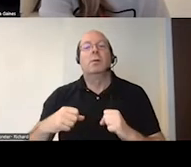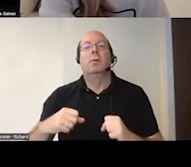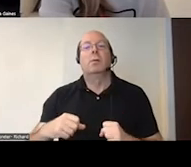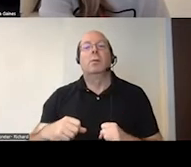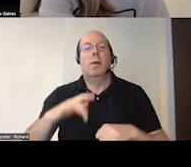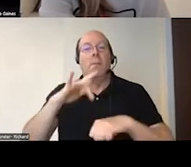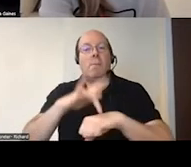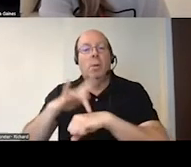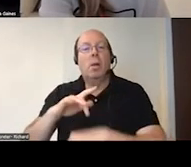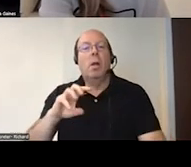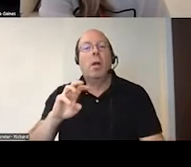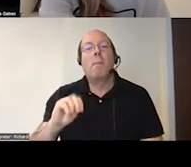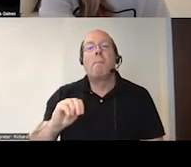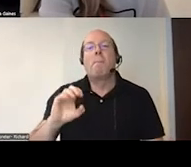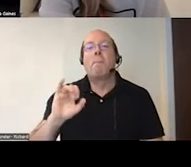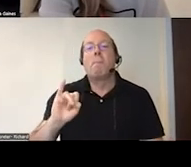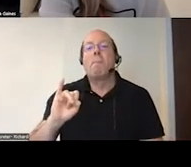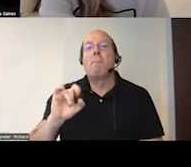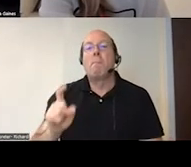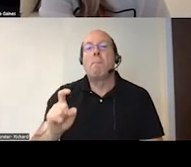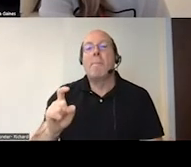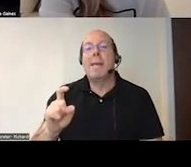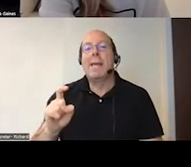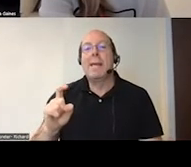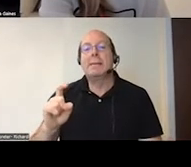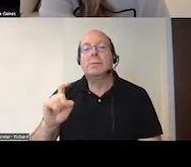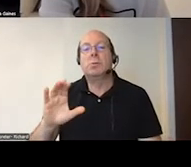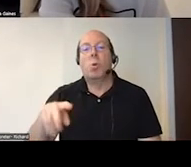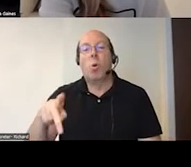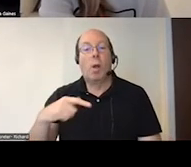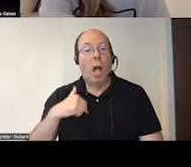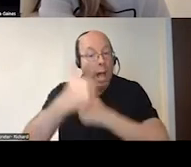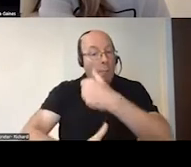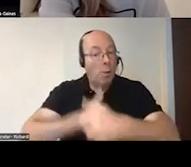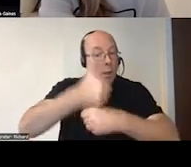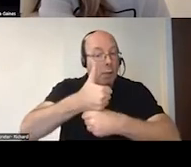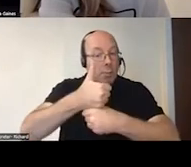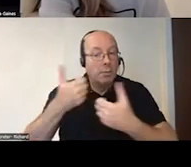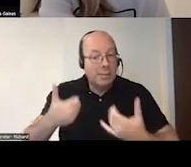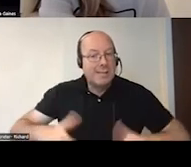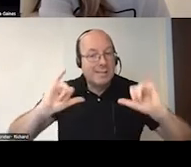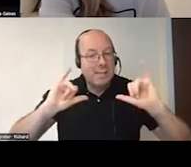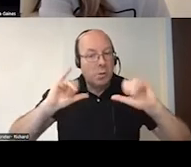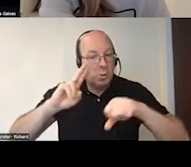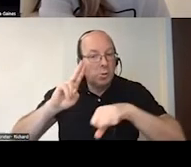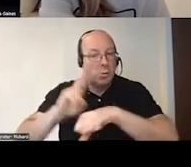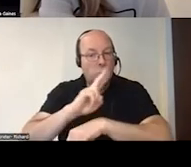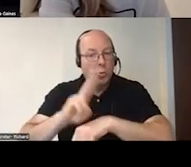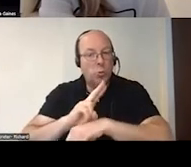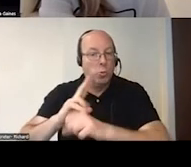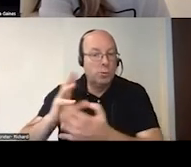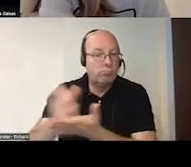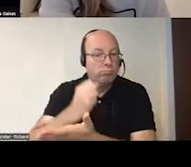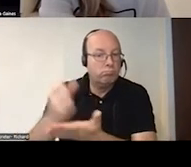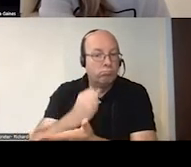Corp. And I actually would hope to continue, even though I'm an alum, to be able to use those services. And I feel like